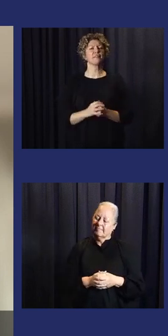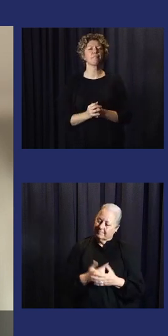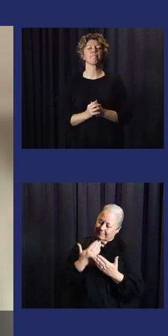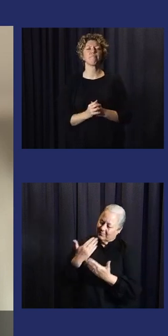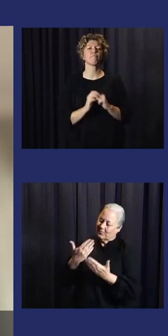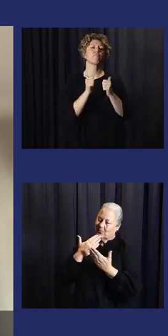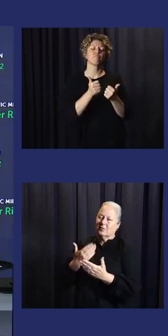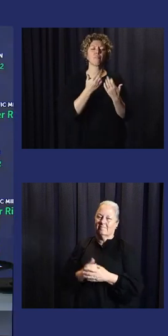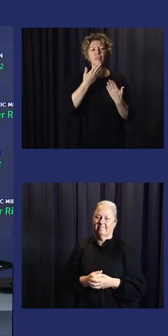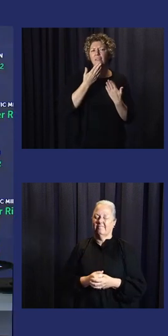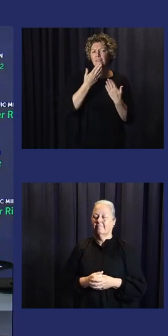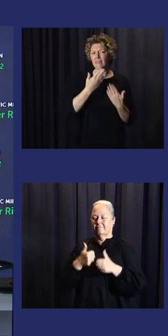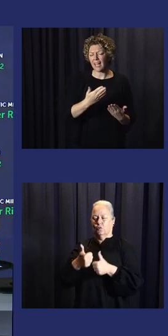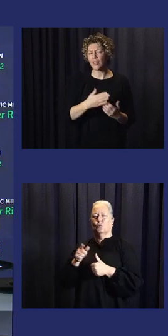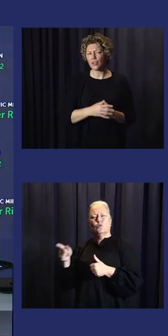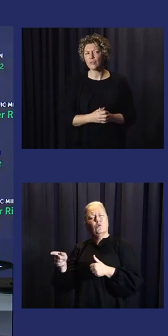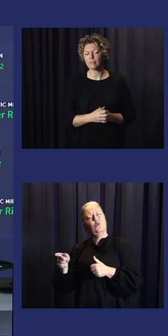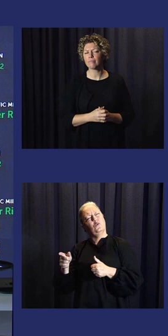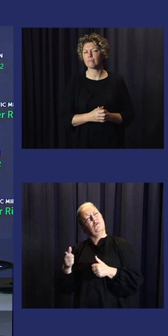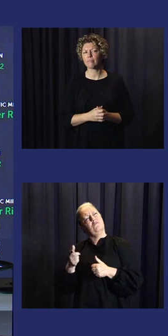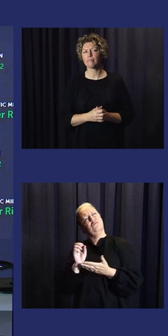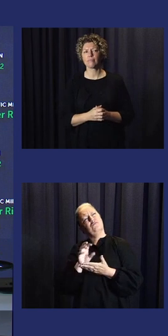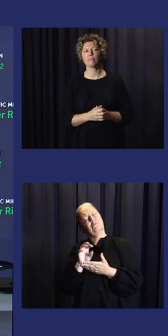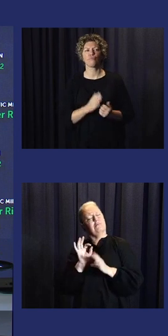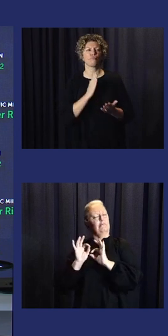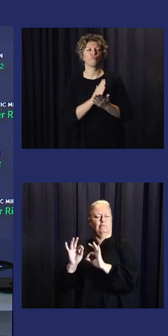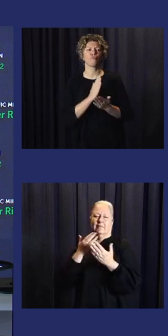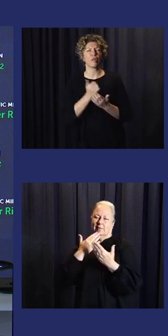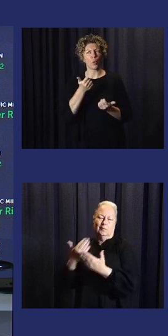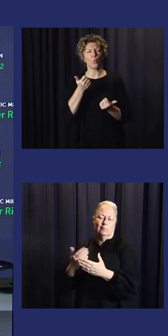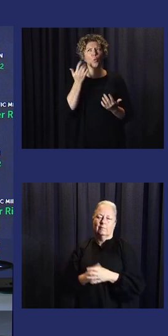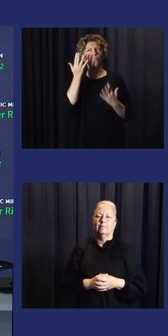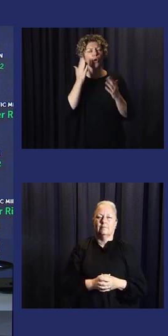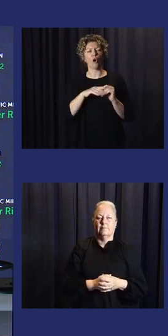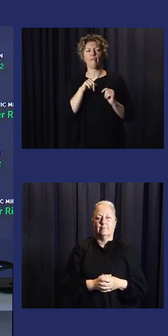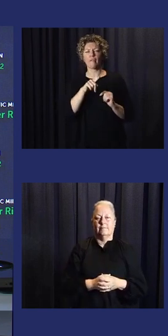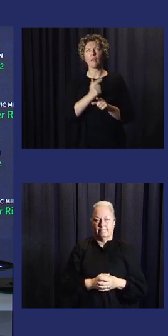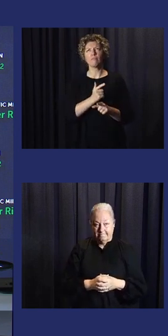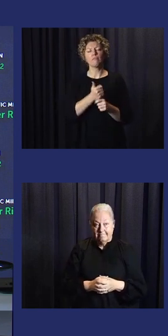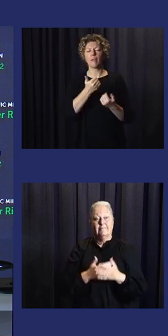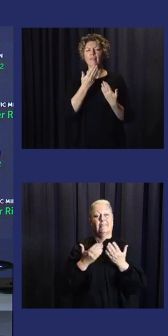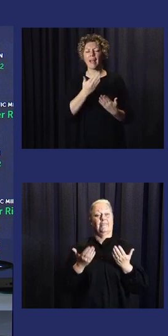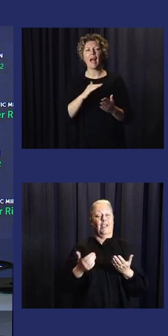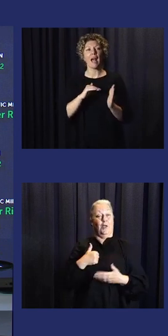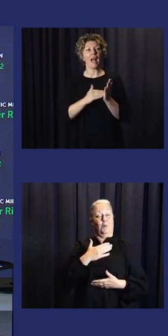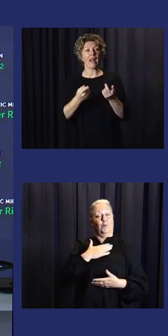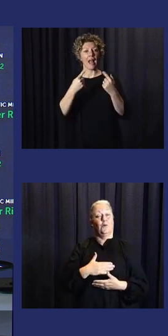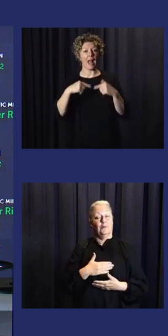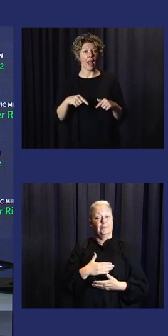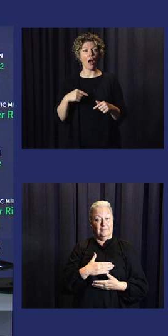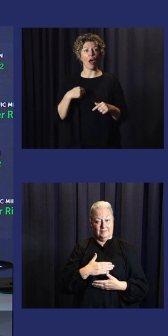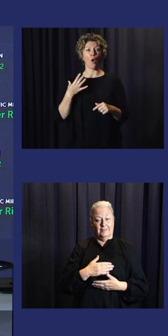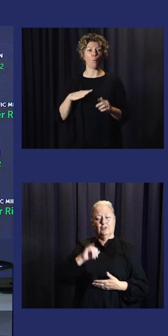Great. Thank you so much for that, Rose. We were really, really thoughtful, I think. It's now my